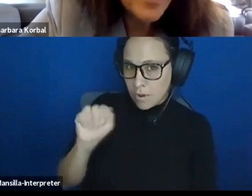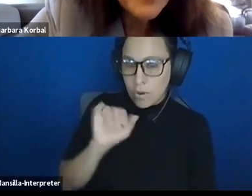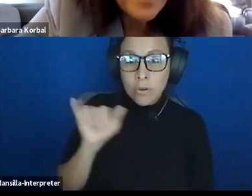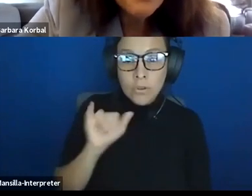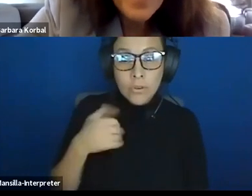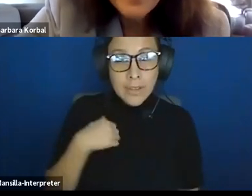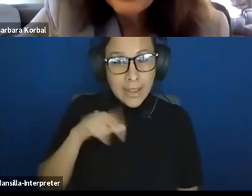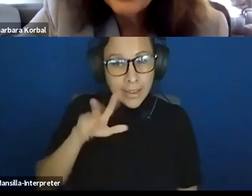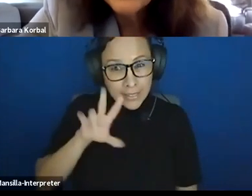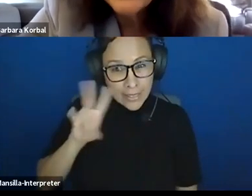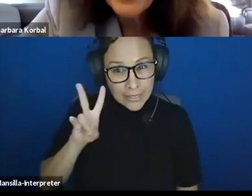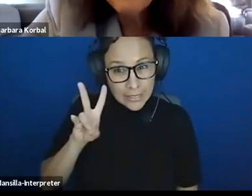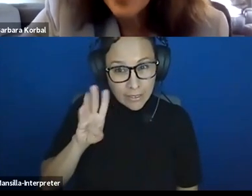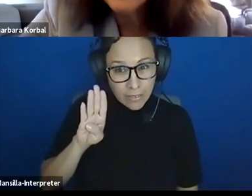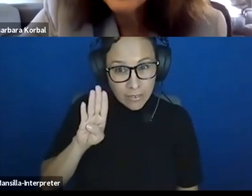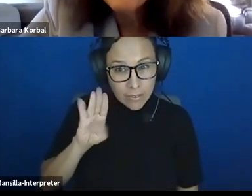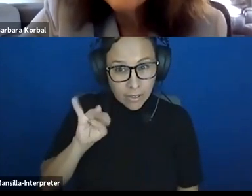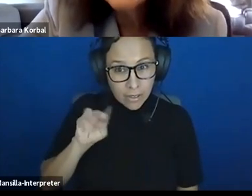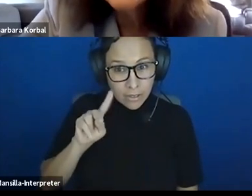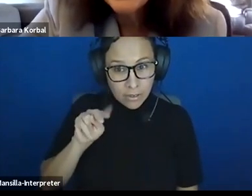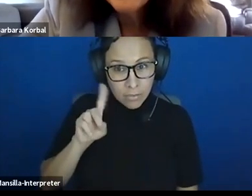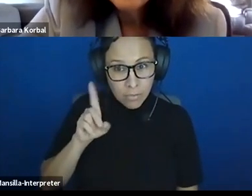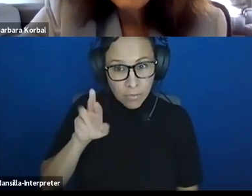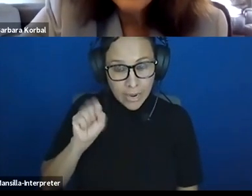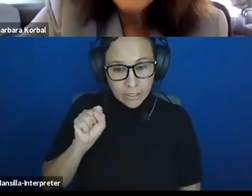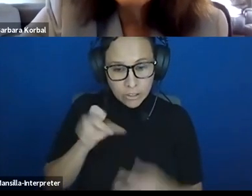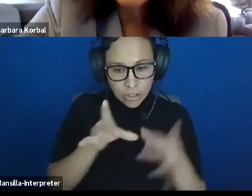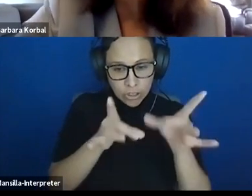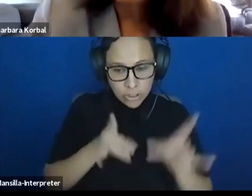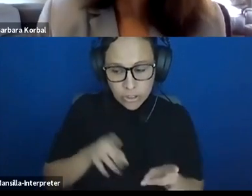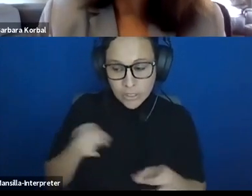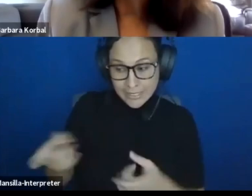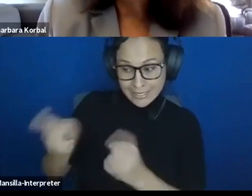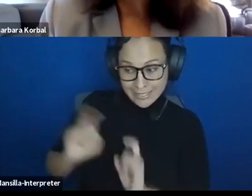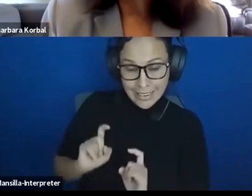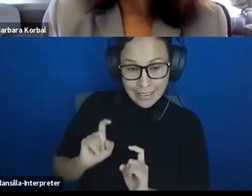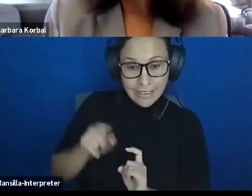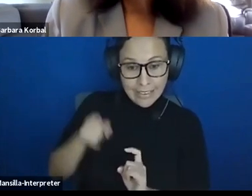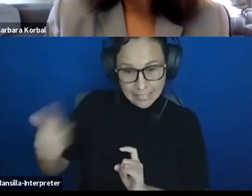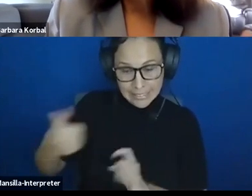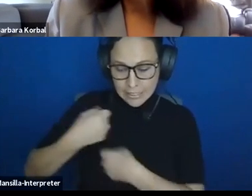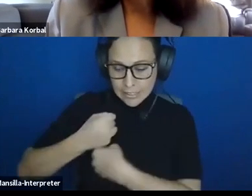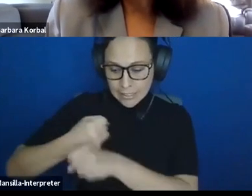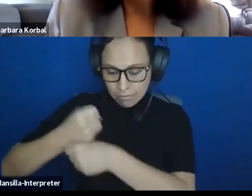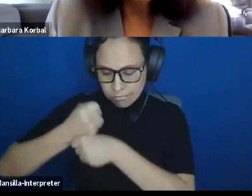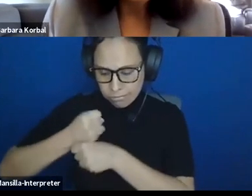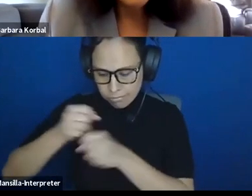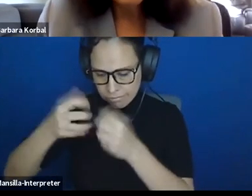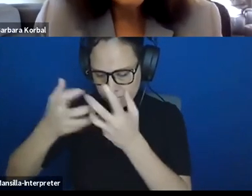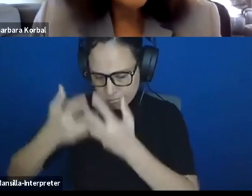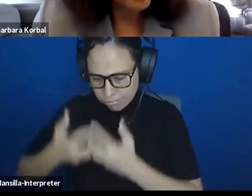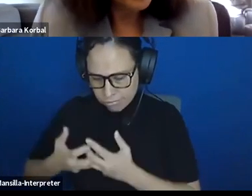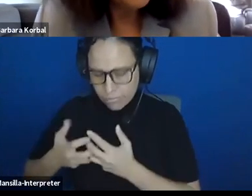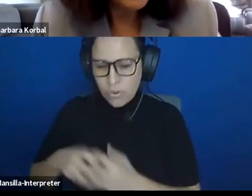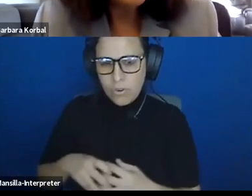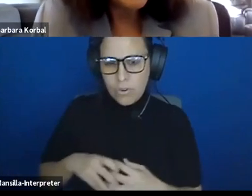There's 37 binders that Margaret gave us that Margaret put together. And initially I had